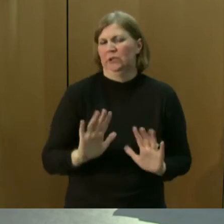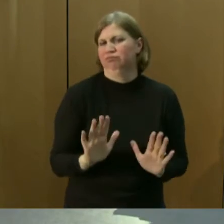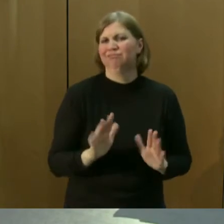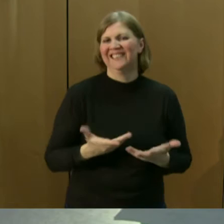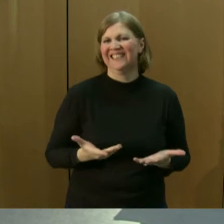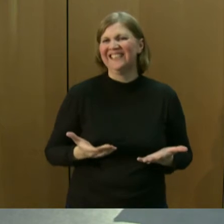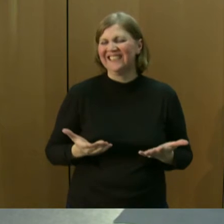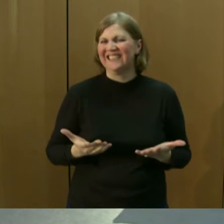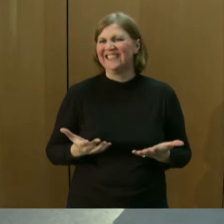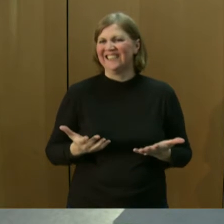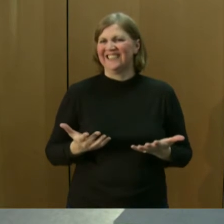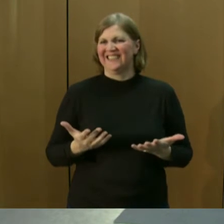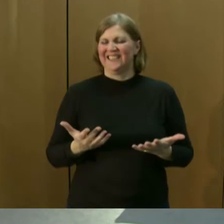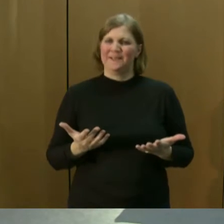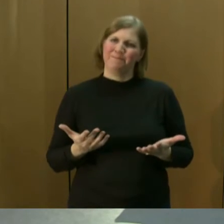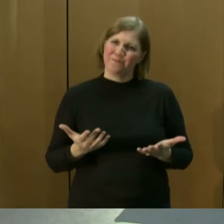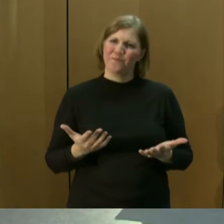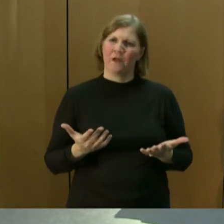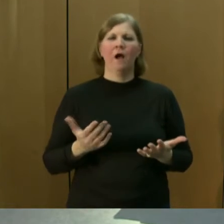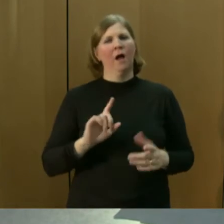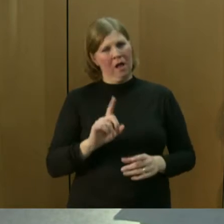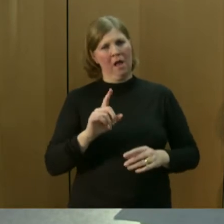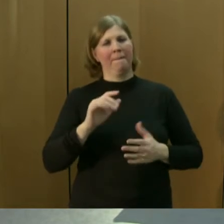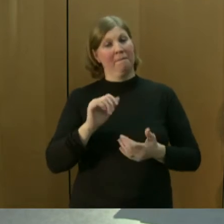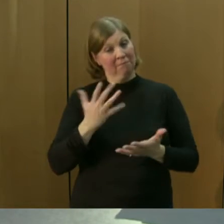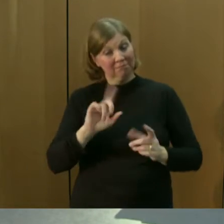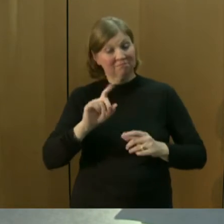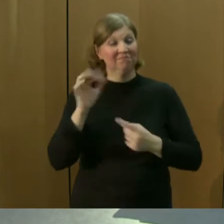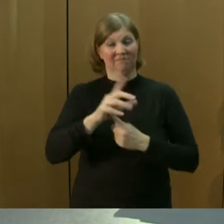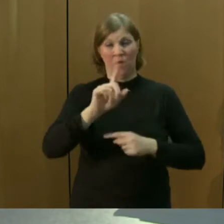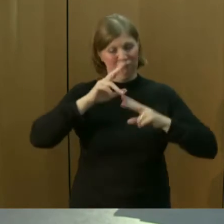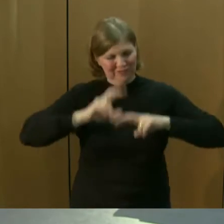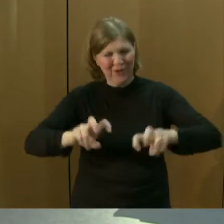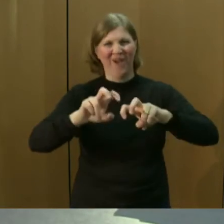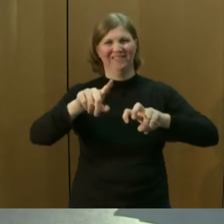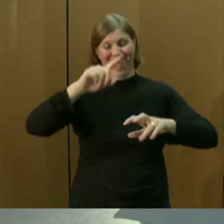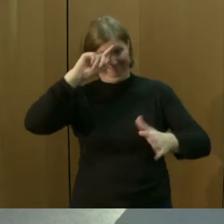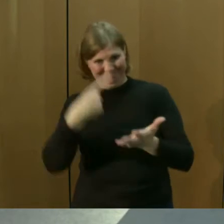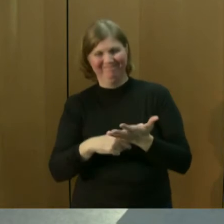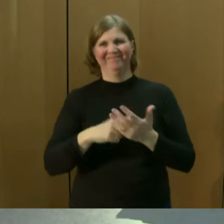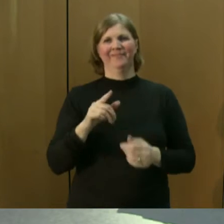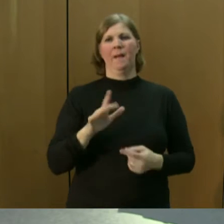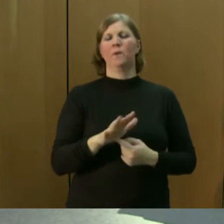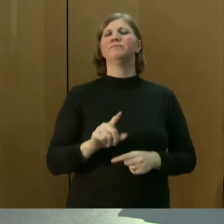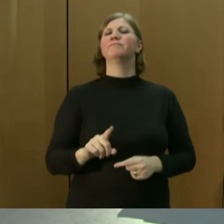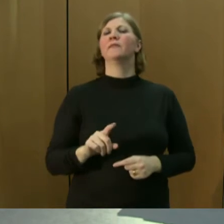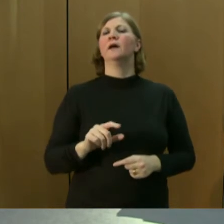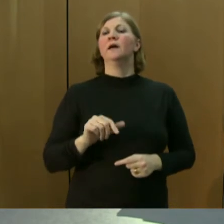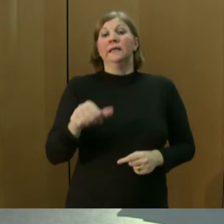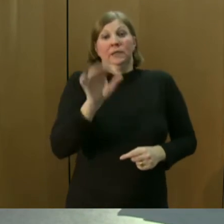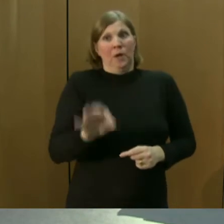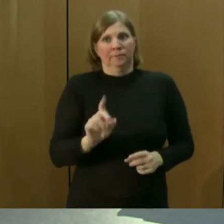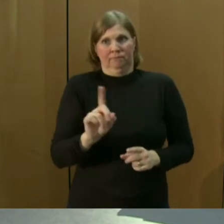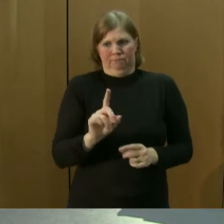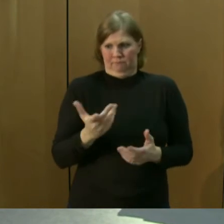because it's really different from anything else. Okay, for a small company without budget to support a full run, is there a